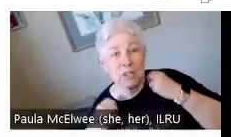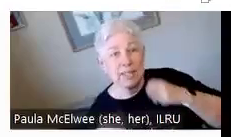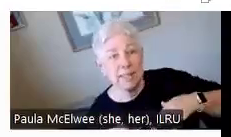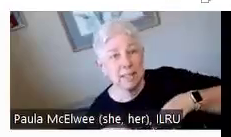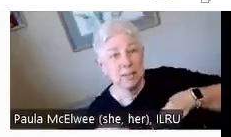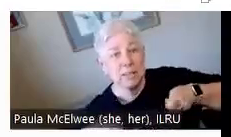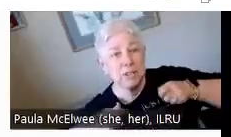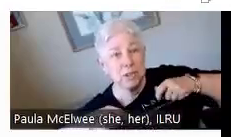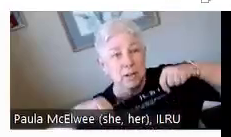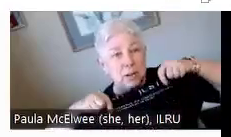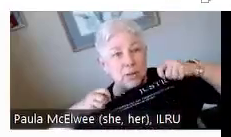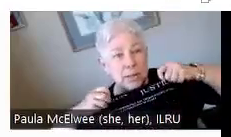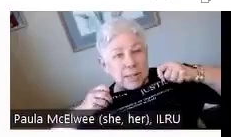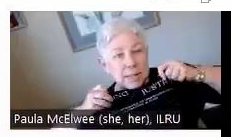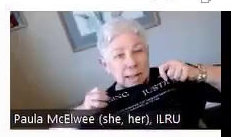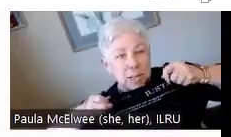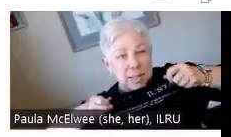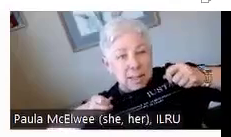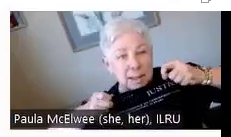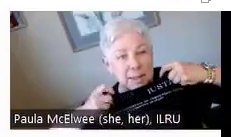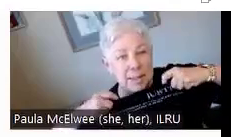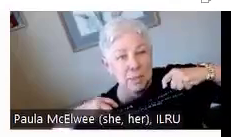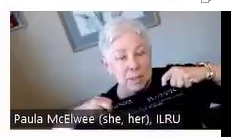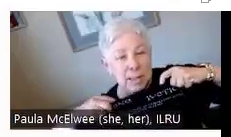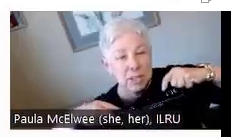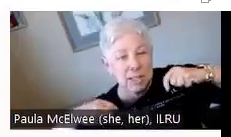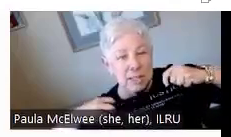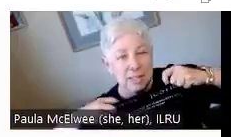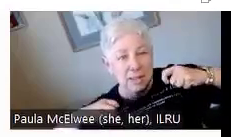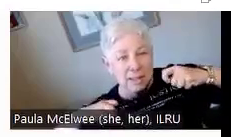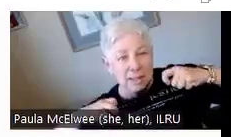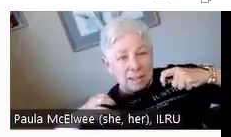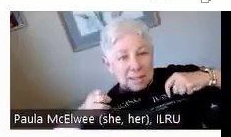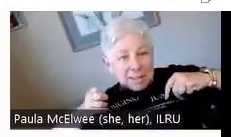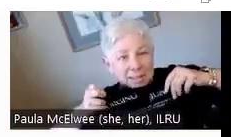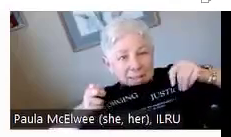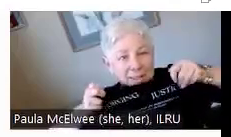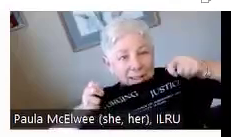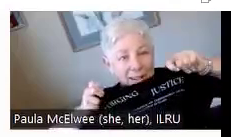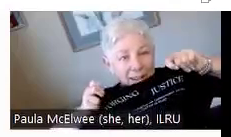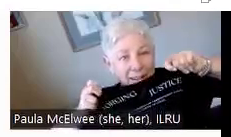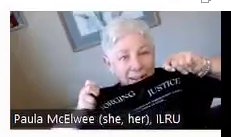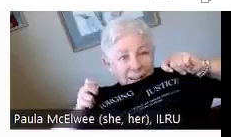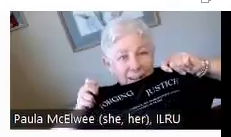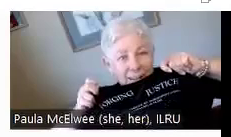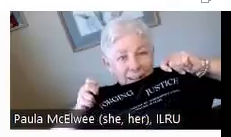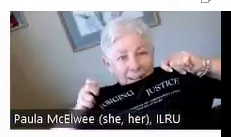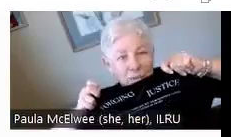black, actually it's a nickel t-shirt. I don't know if you can see that, but it's got disability justice on it. So you can kind